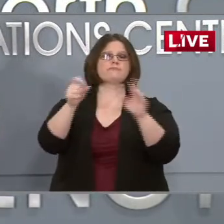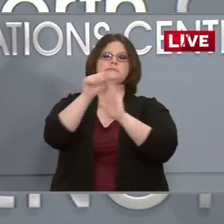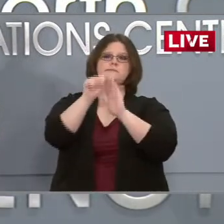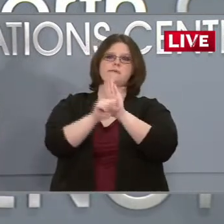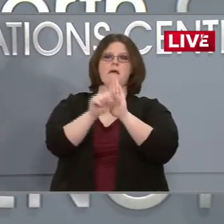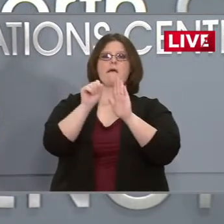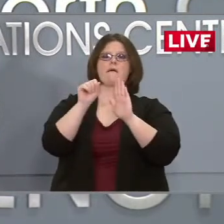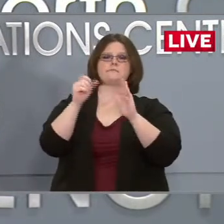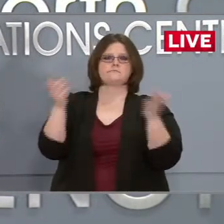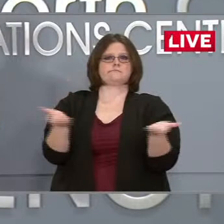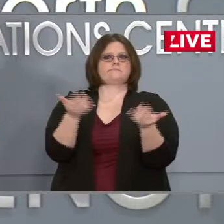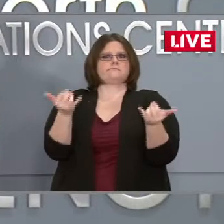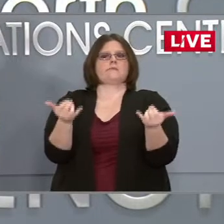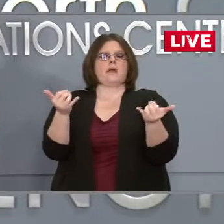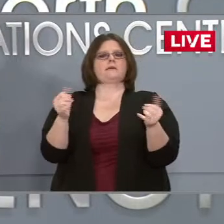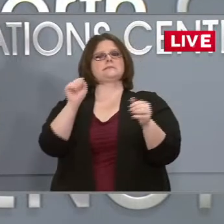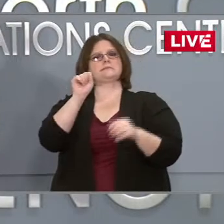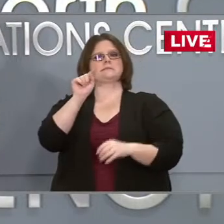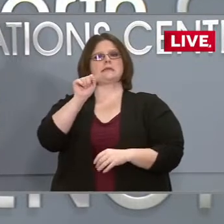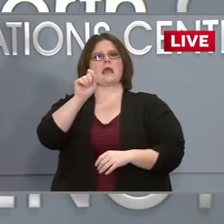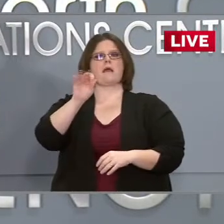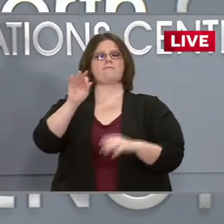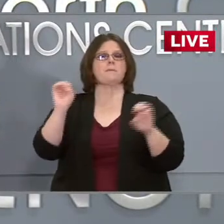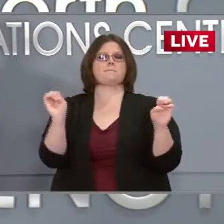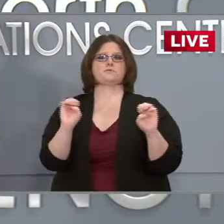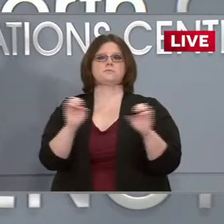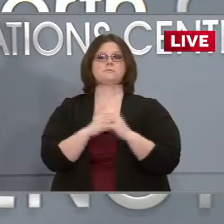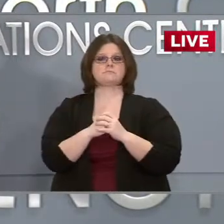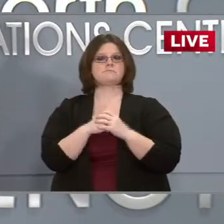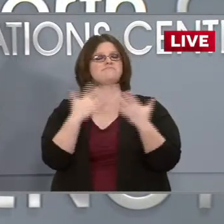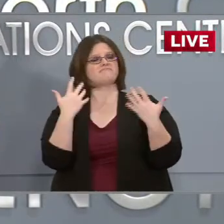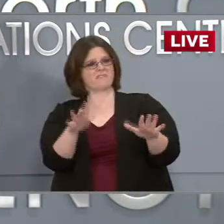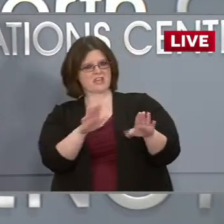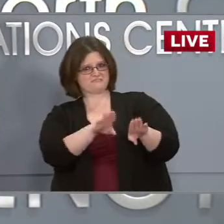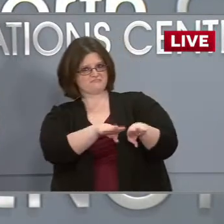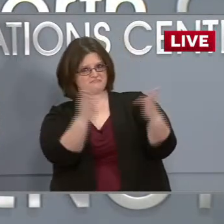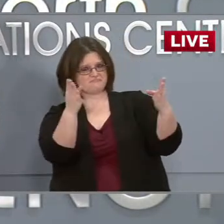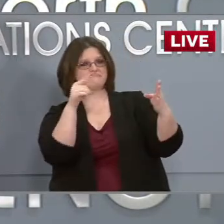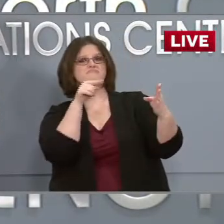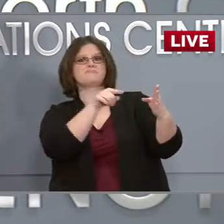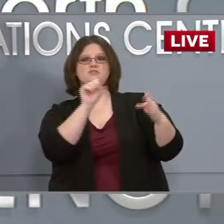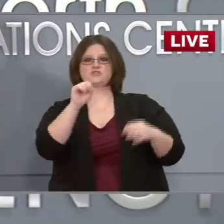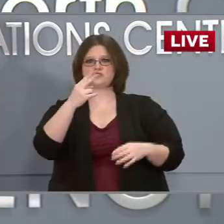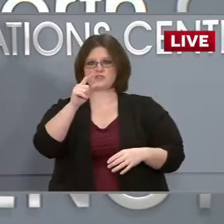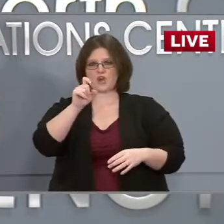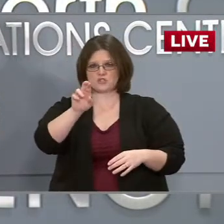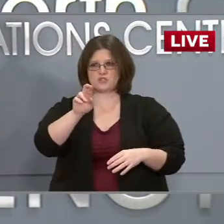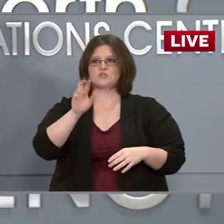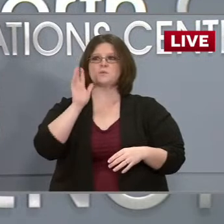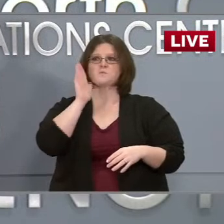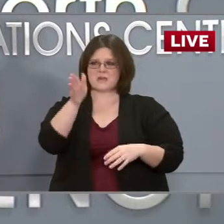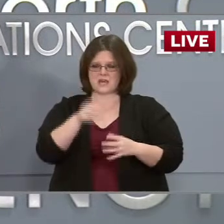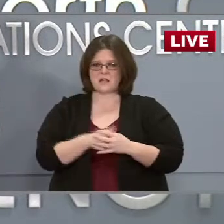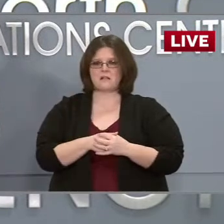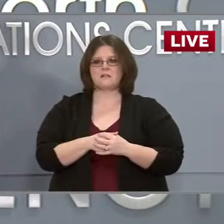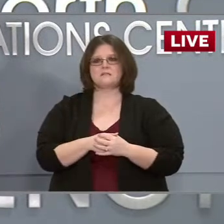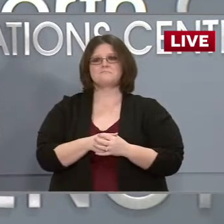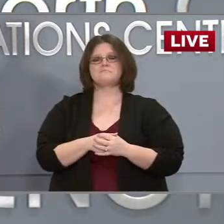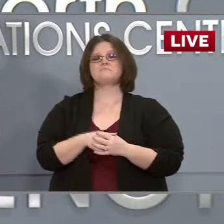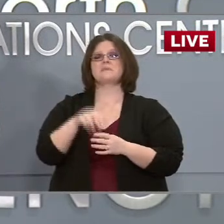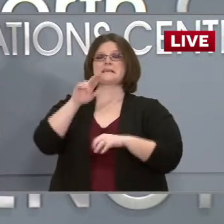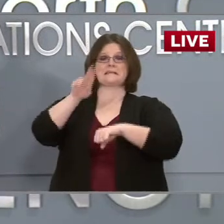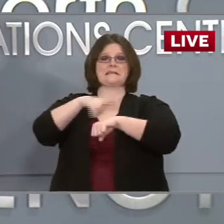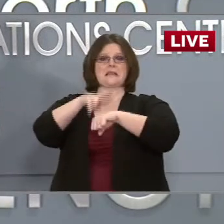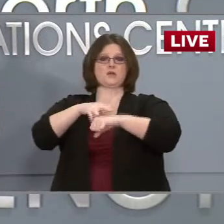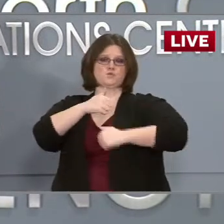Shelters will be opened if necessary. I've also activated 200 National Guard soldiers to assist in storm